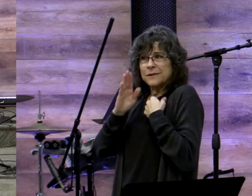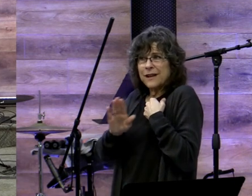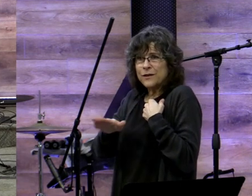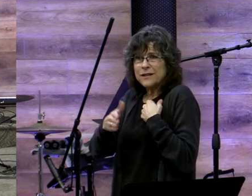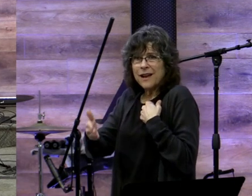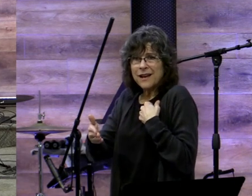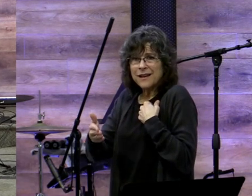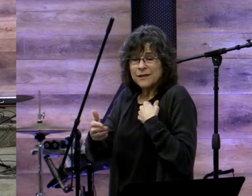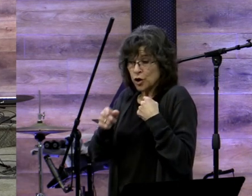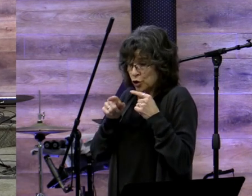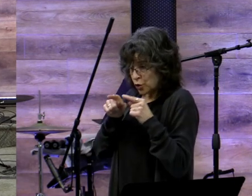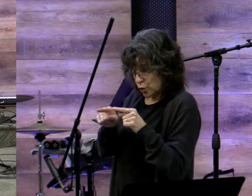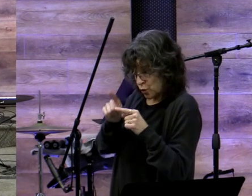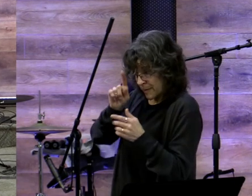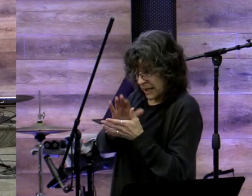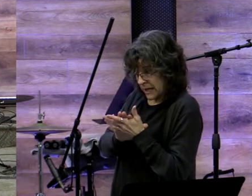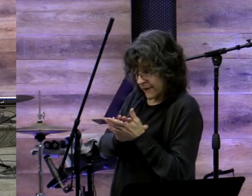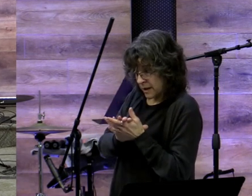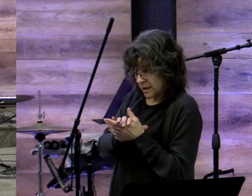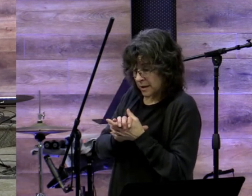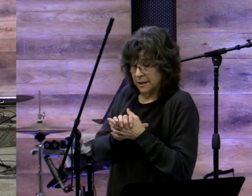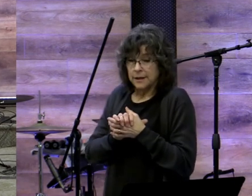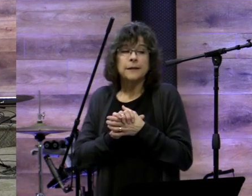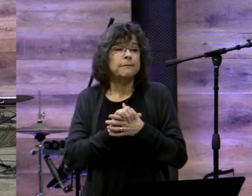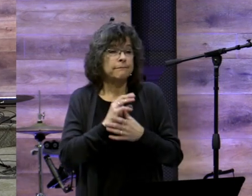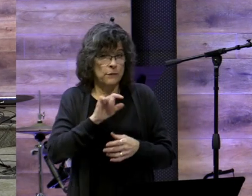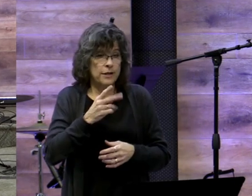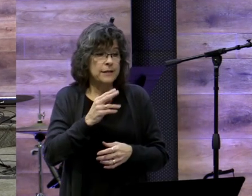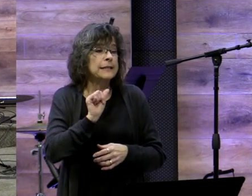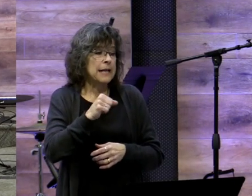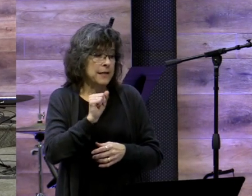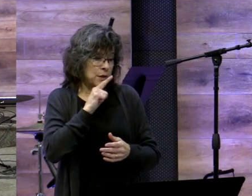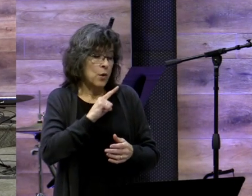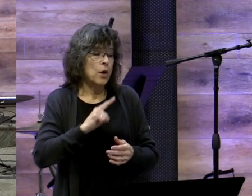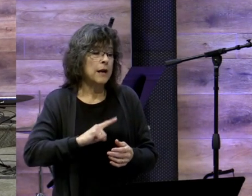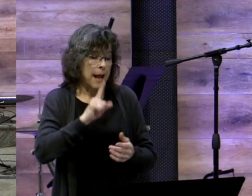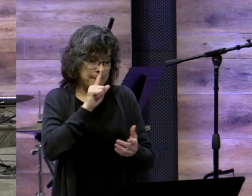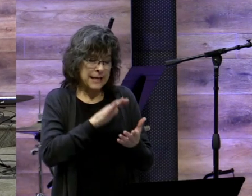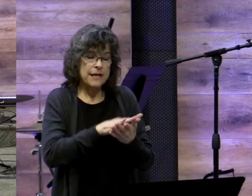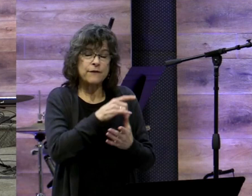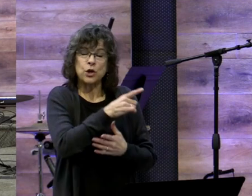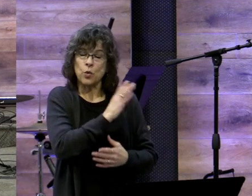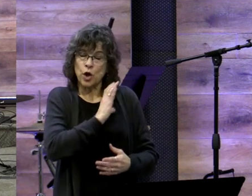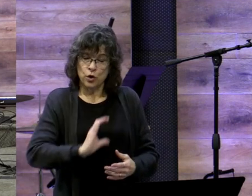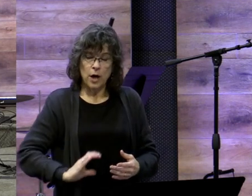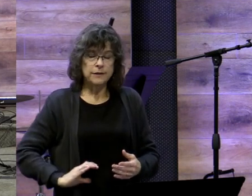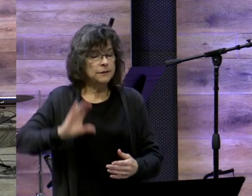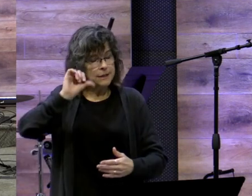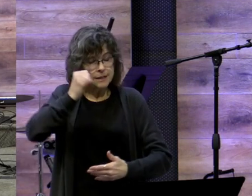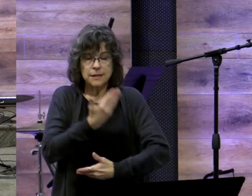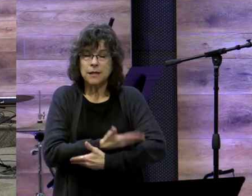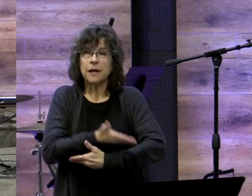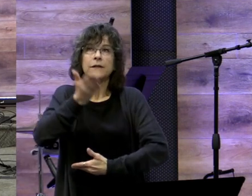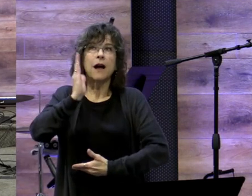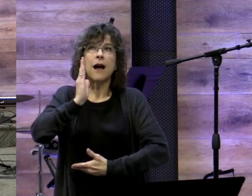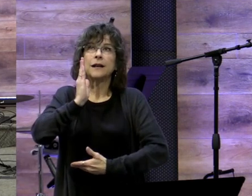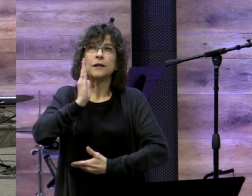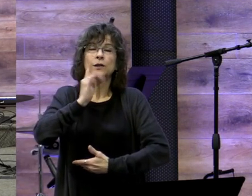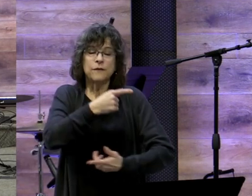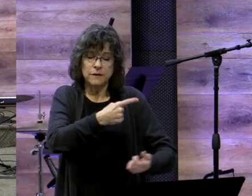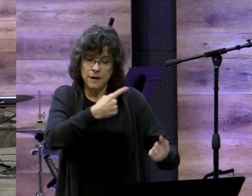this? She said to him, yes, Lord. I believe that you are the Christ, the Son of God, who is coming into the